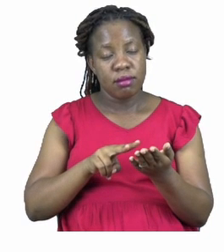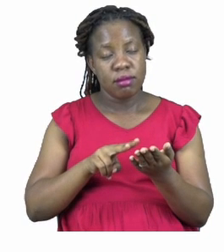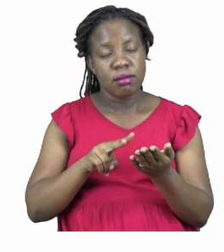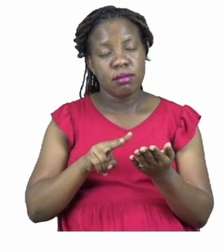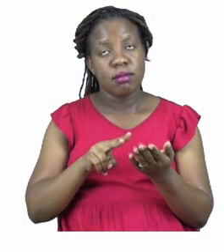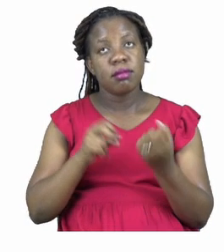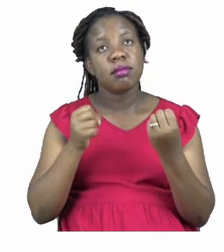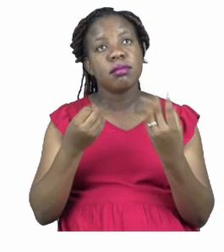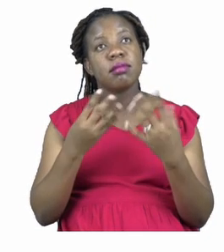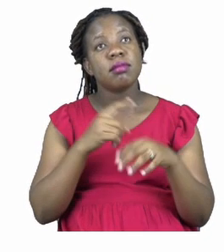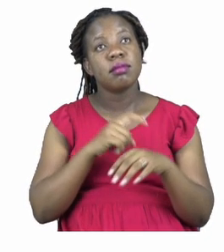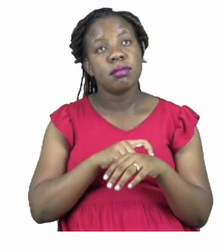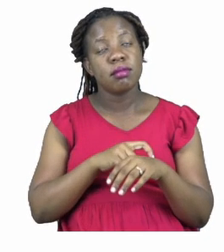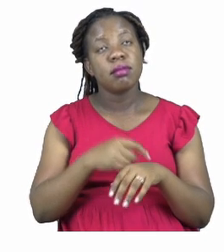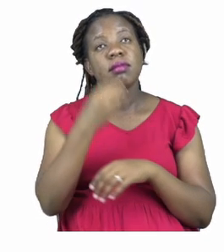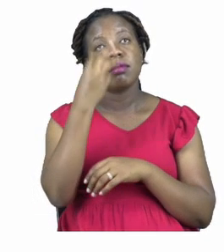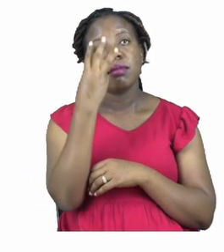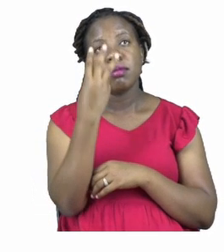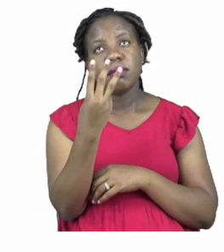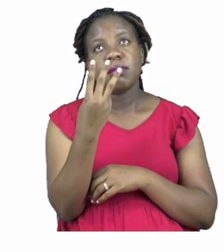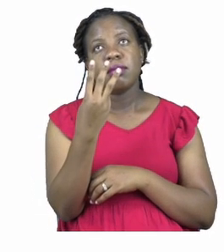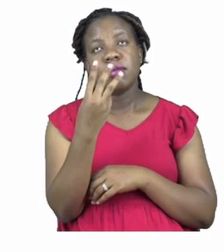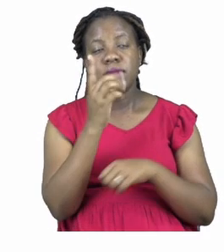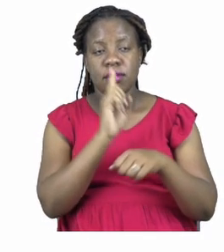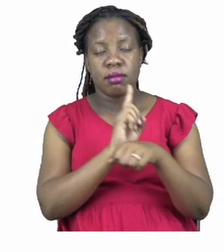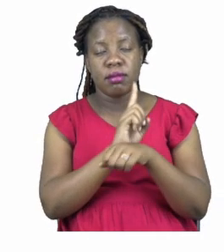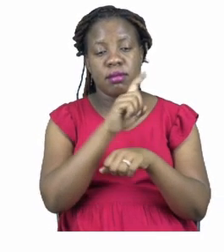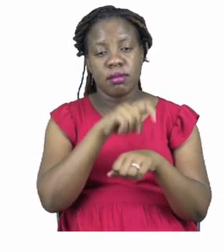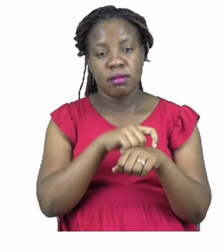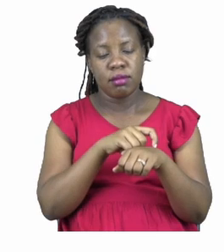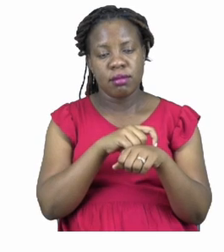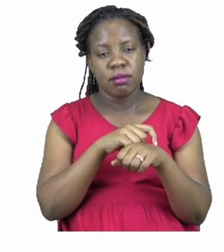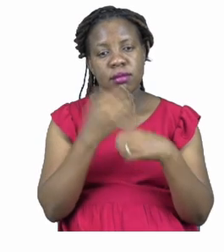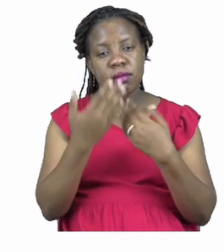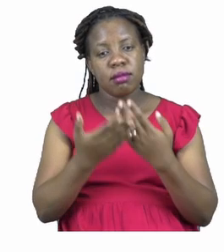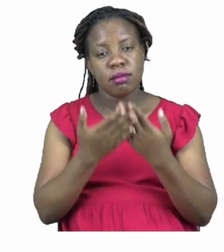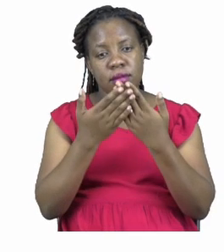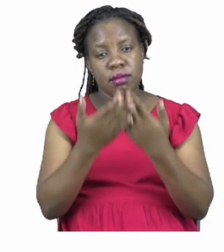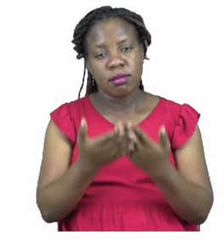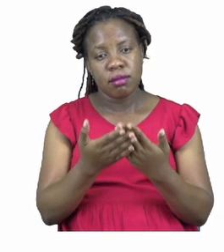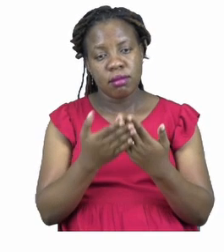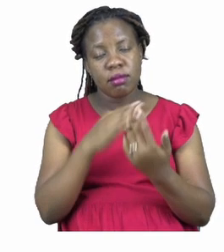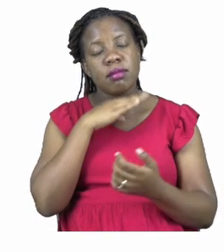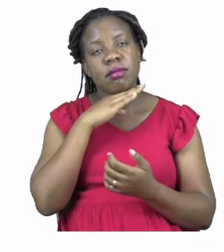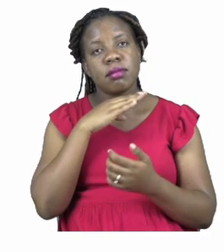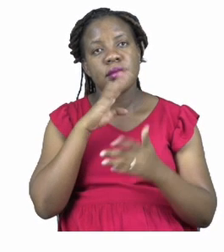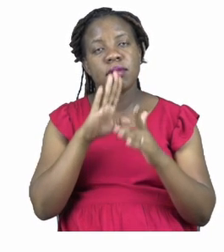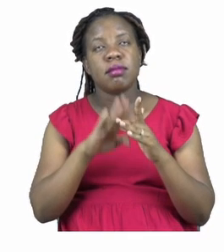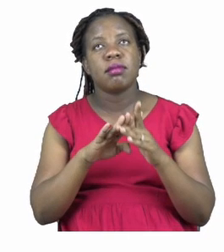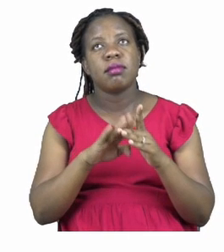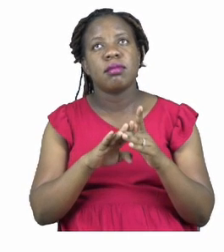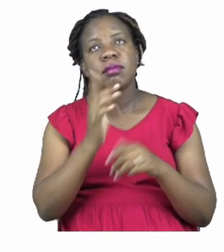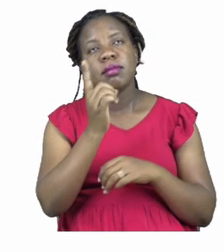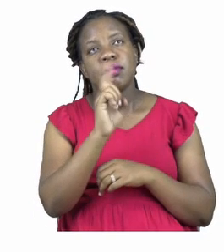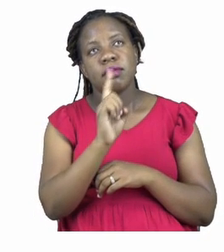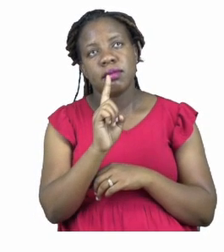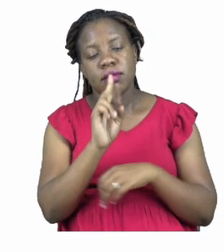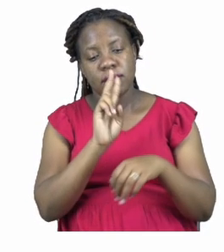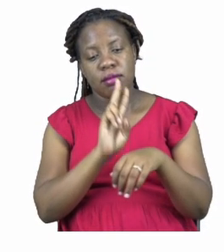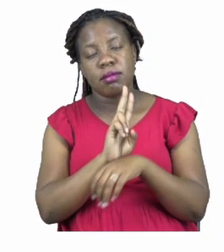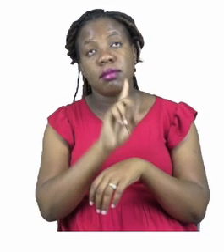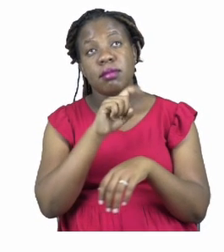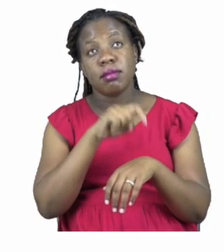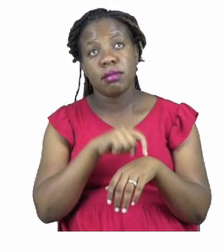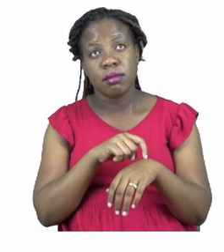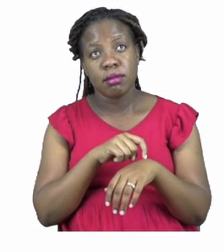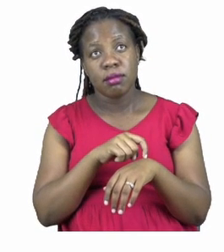3 times. The first time is to help you understand what it is all about. Then the second time is after you